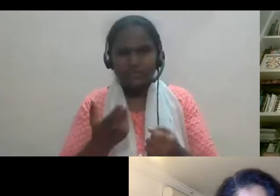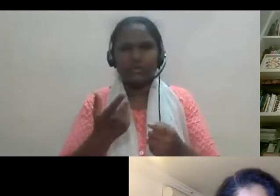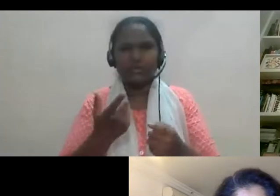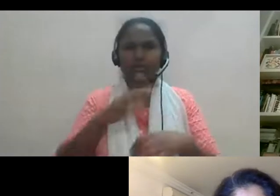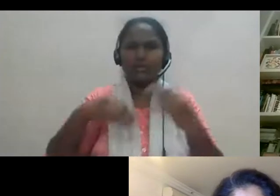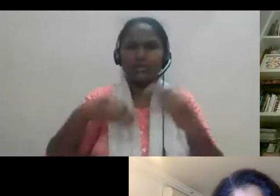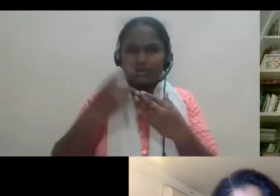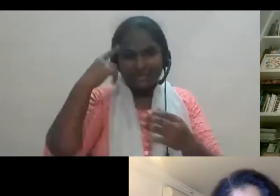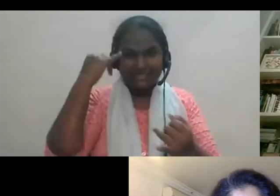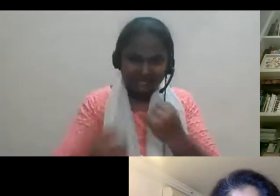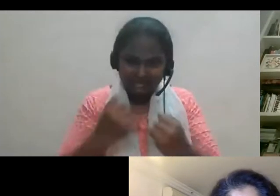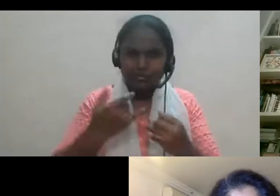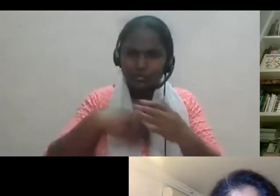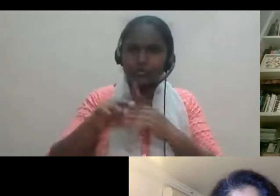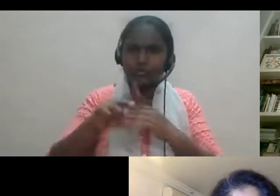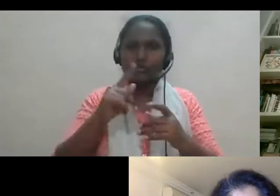another art history that is not so